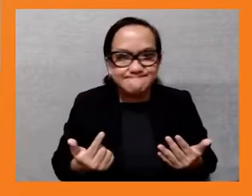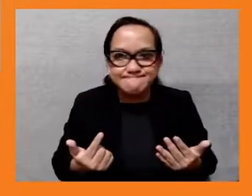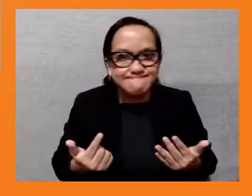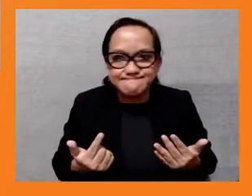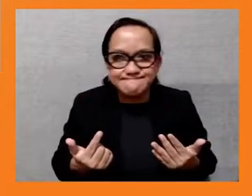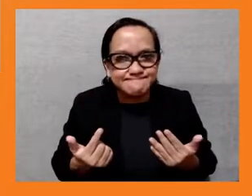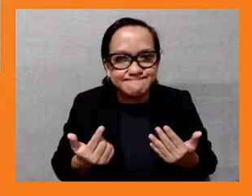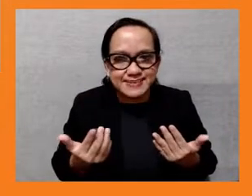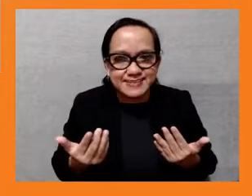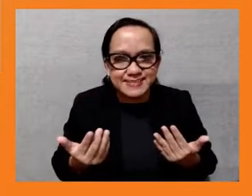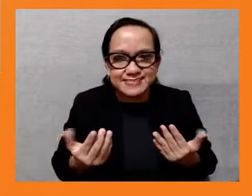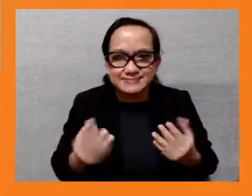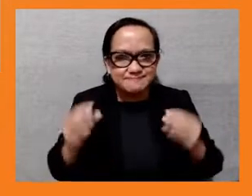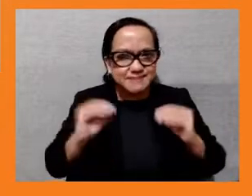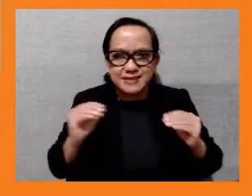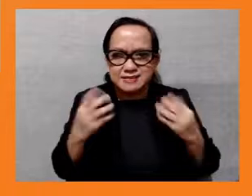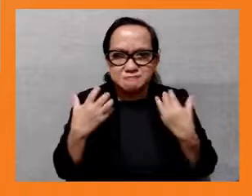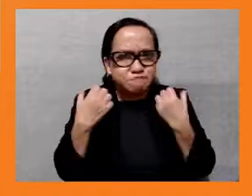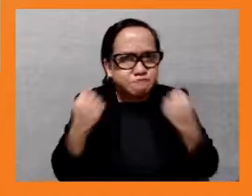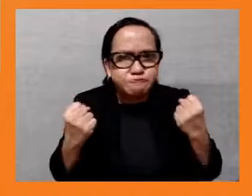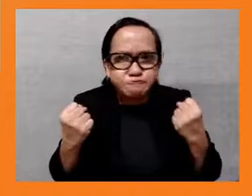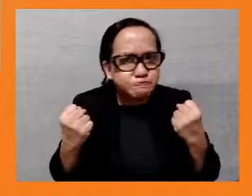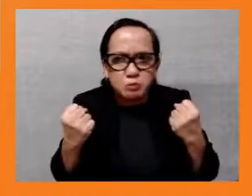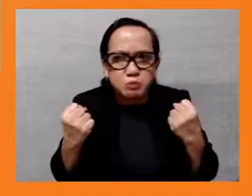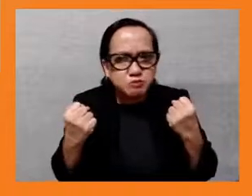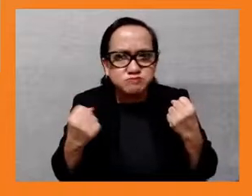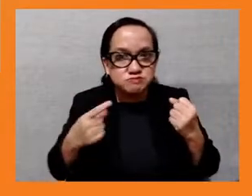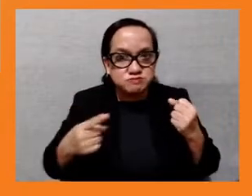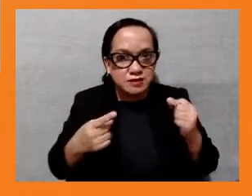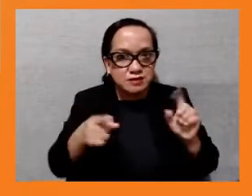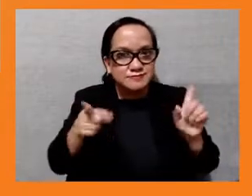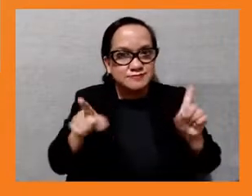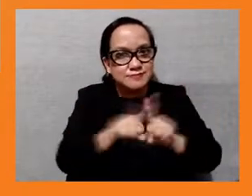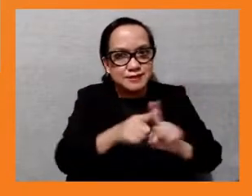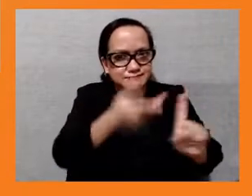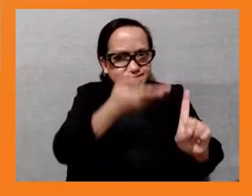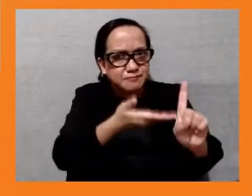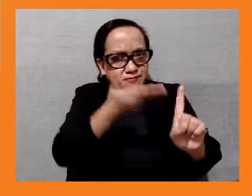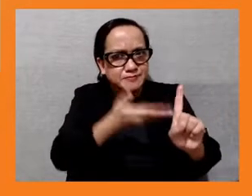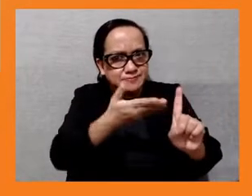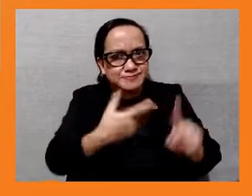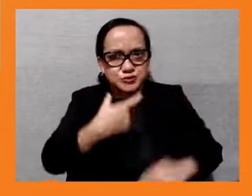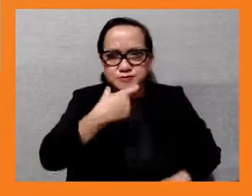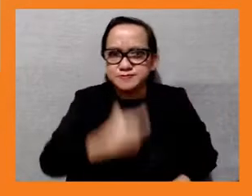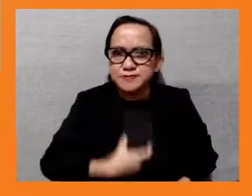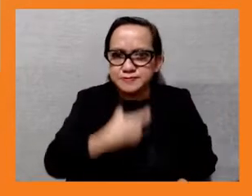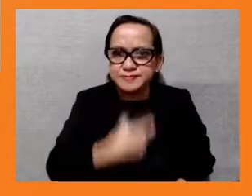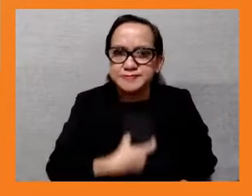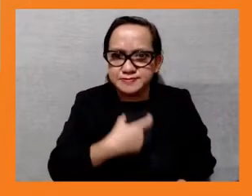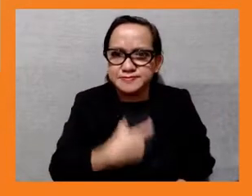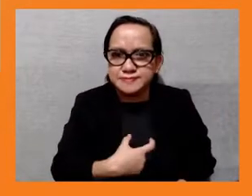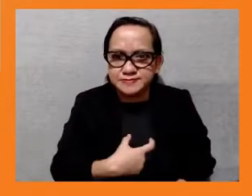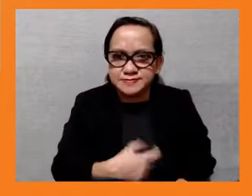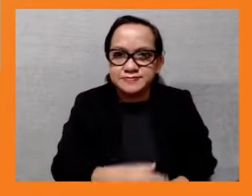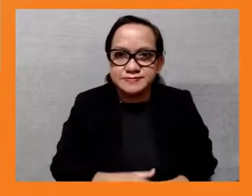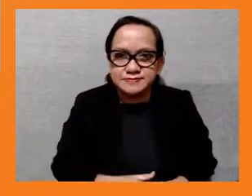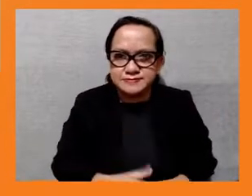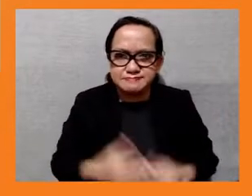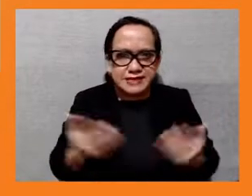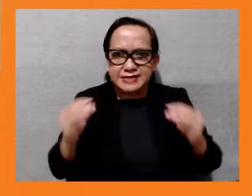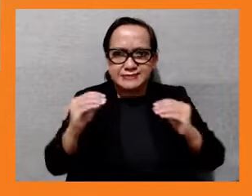financial intermediaries, we have also seen that the current language in the safeguards policy in terms of screening